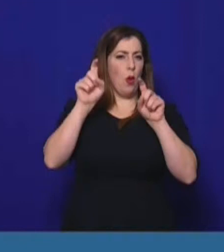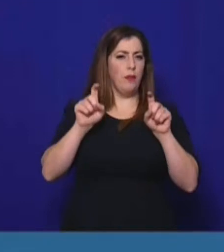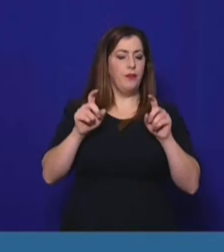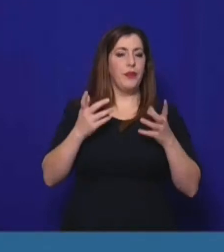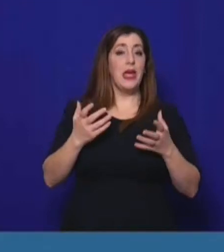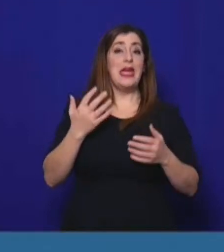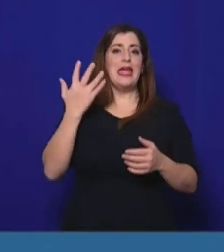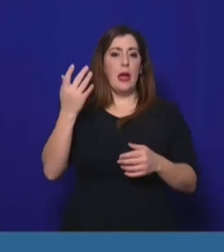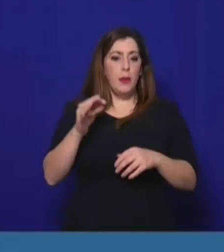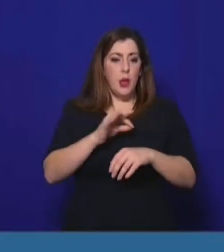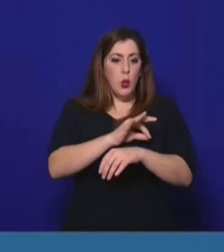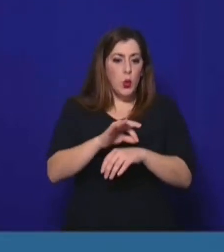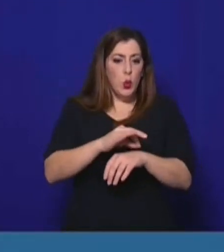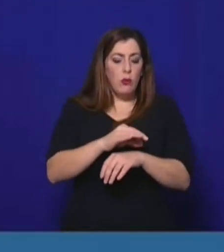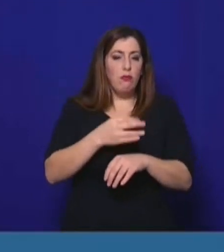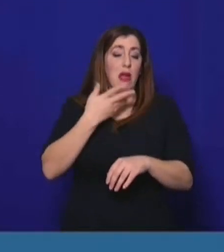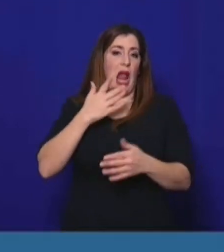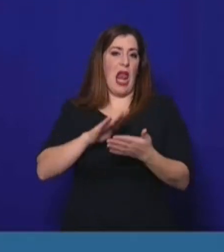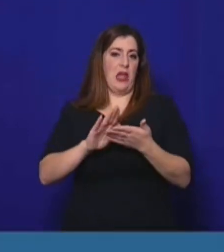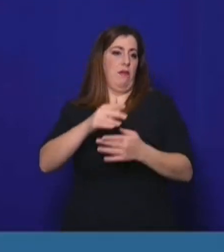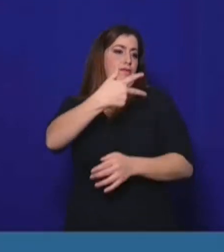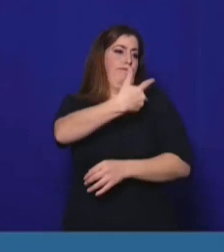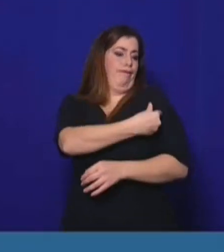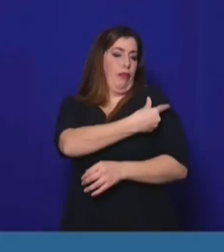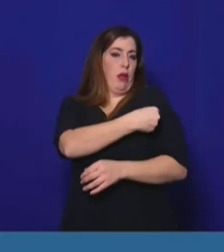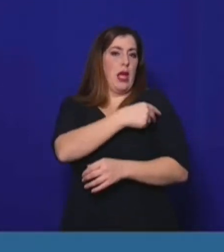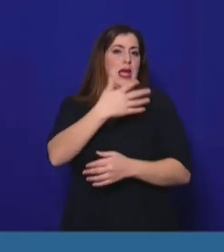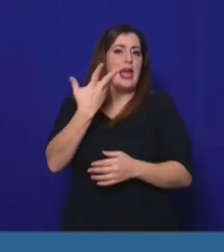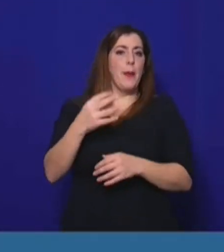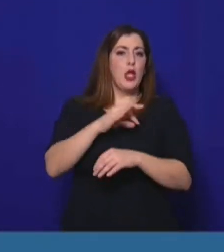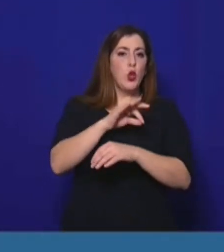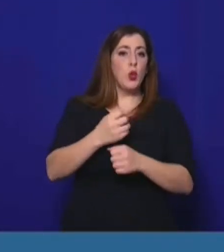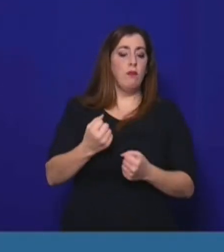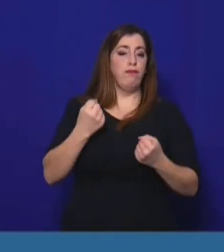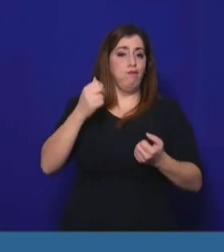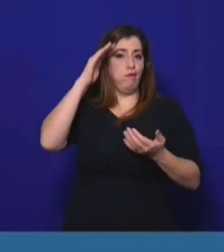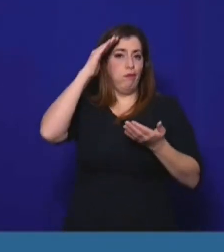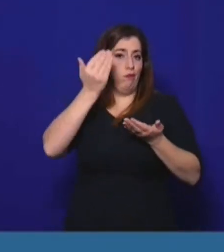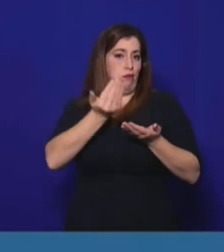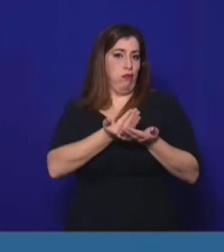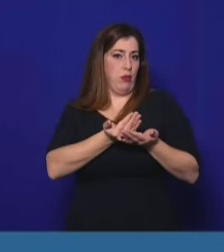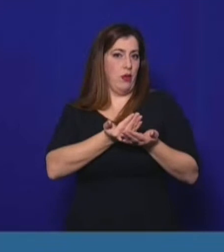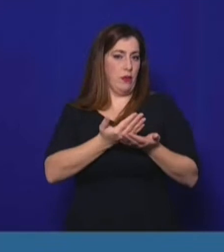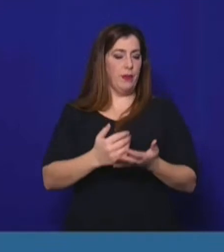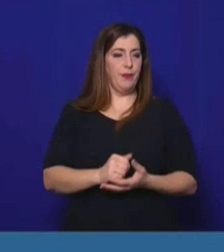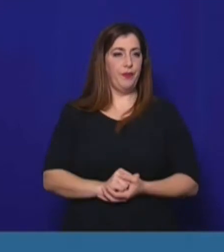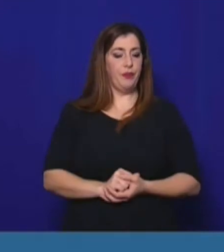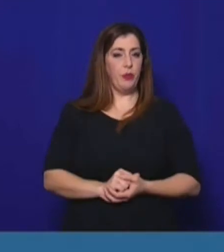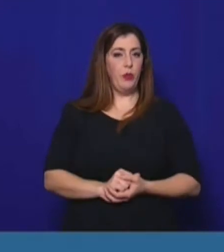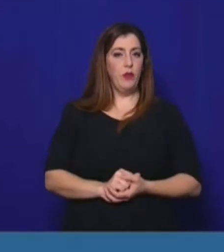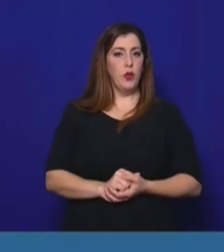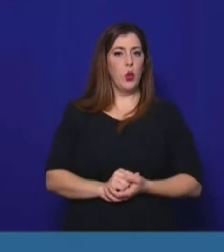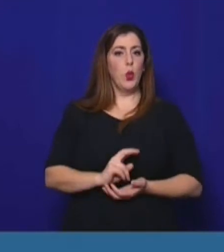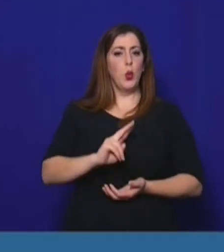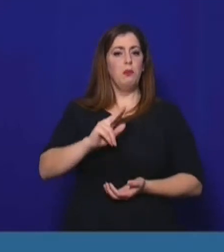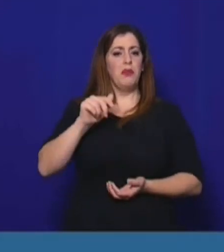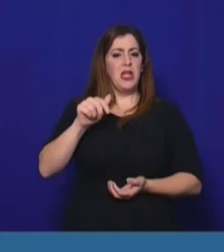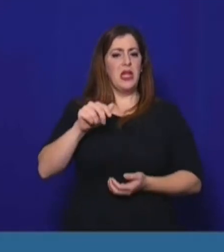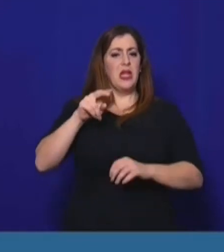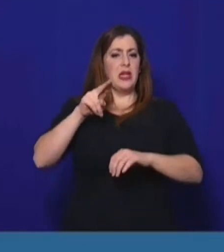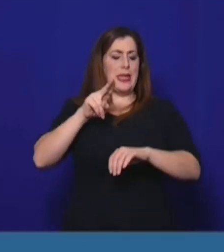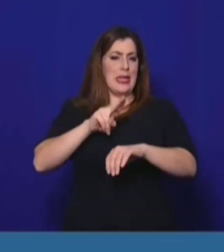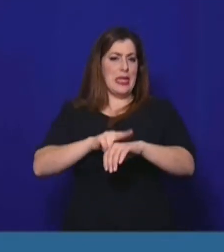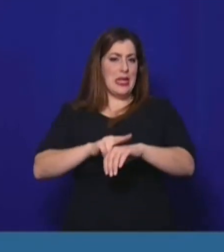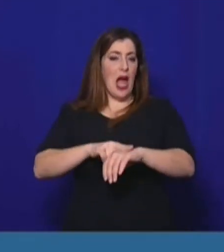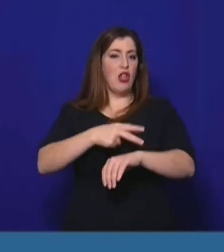l-immunità tagħha meta wieħed wara li wieħed jieħodha? U tista' tingħata fil-privat jew se tibqa' tingħata b'xejn, ġifieri wieħed jista'